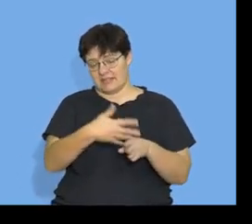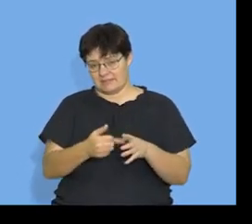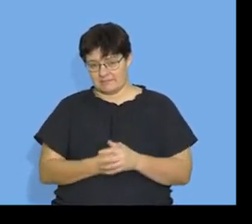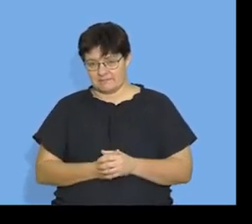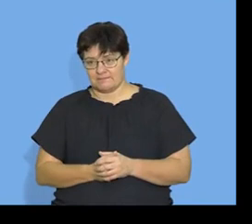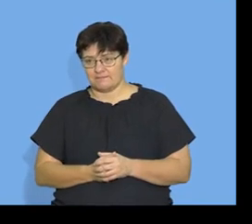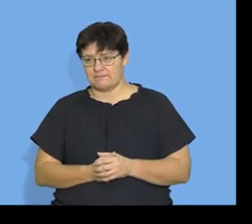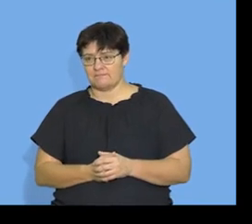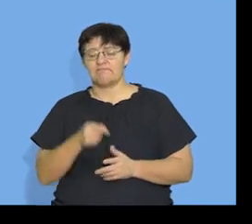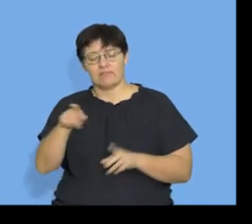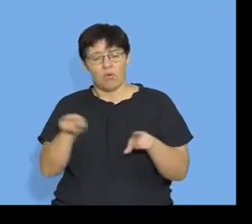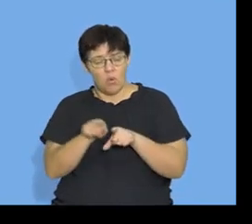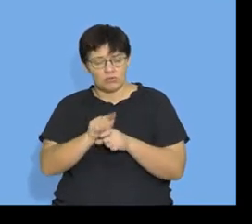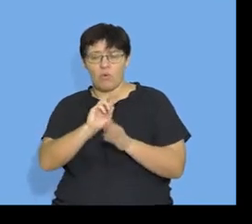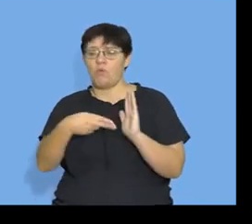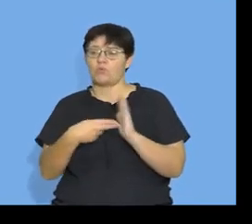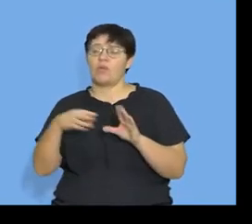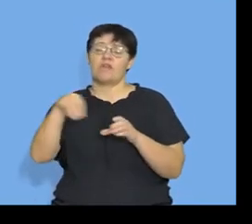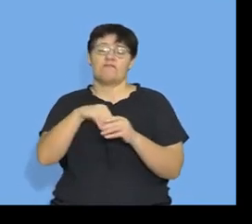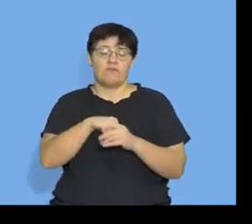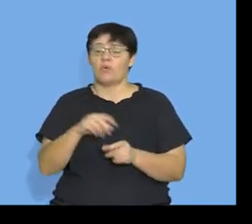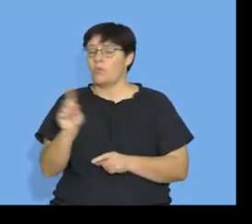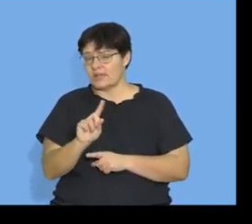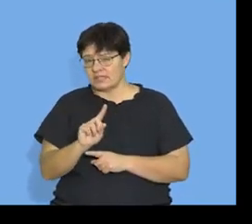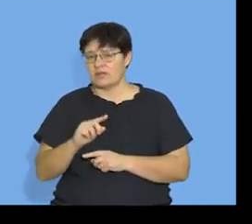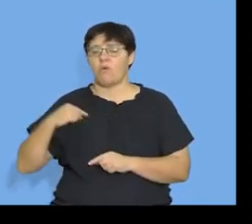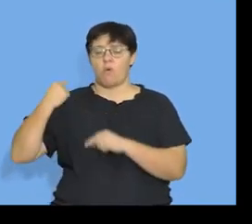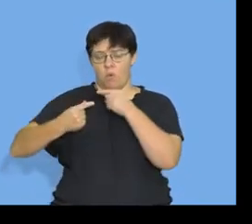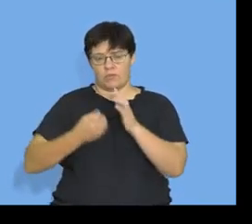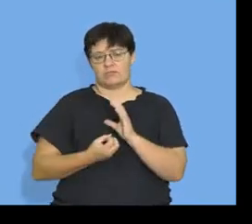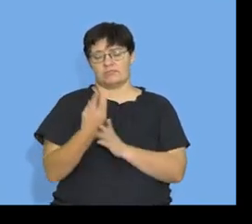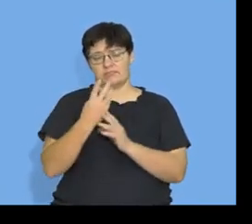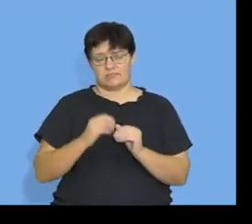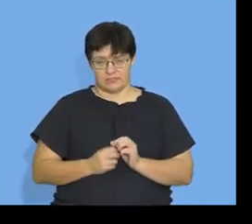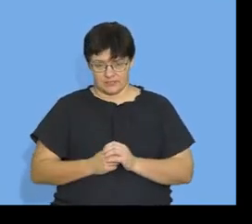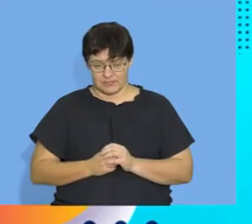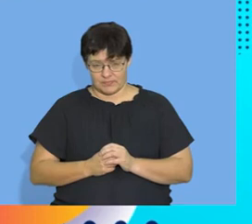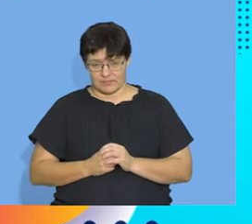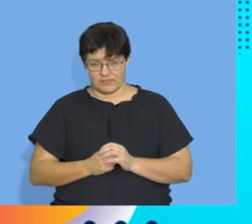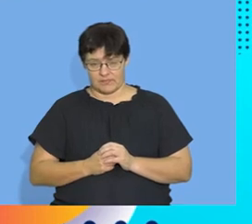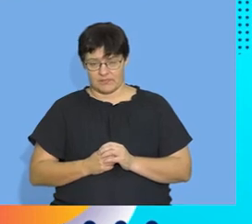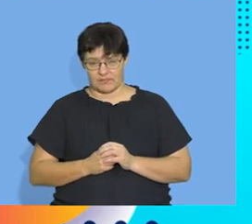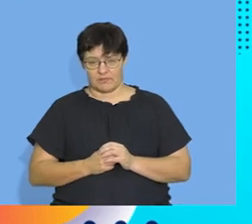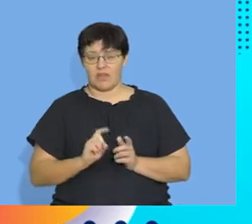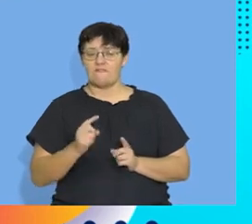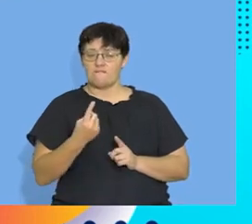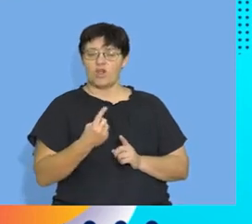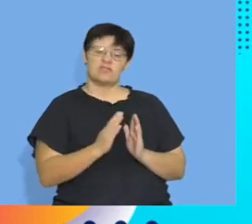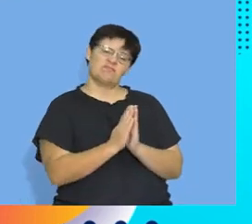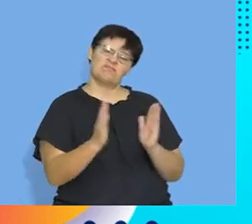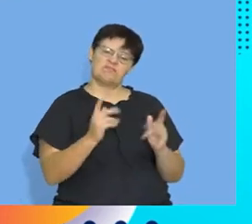supply. The placenta also plays a very important role in the production of hormones. So during the